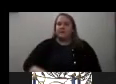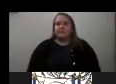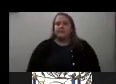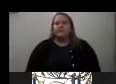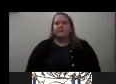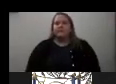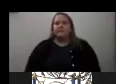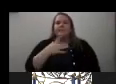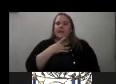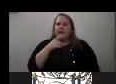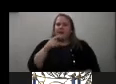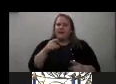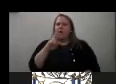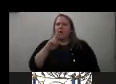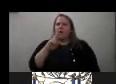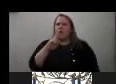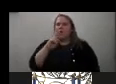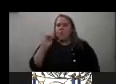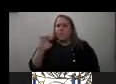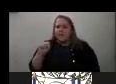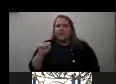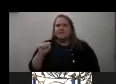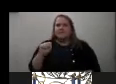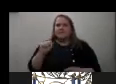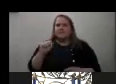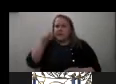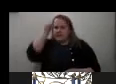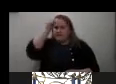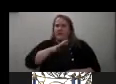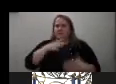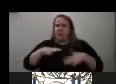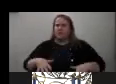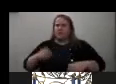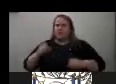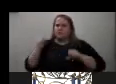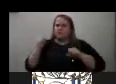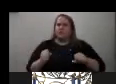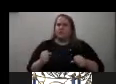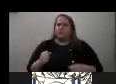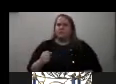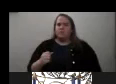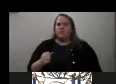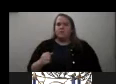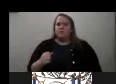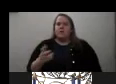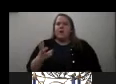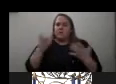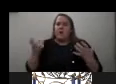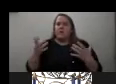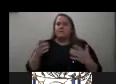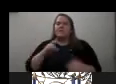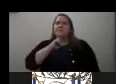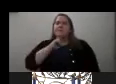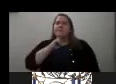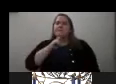like the strength in the rubies. I like the strength of the men's costumes, the front, the decor. A lot of the metallic trims are